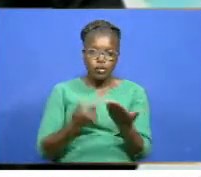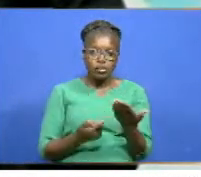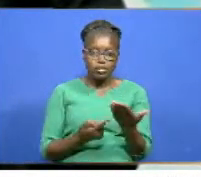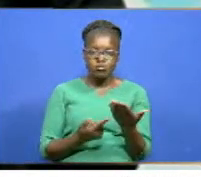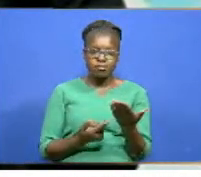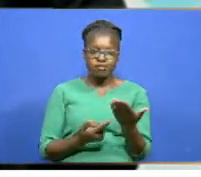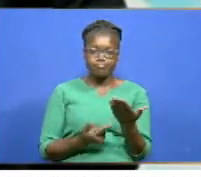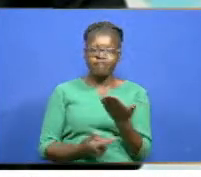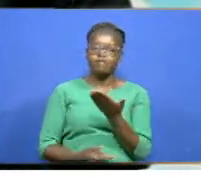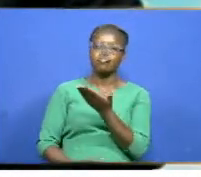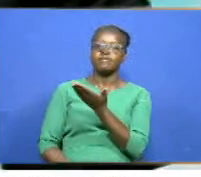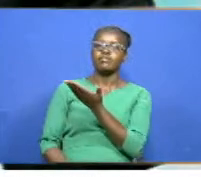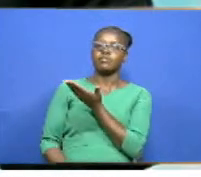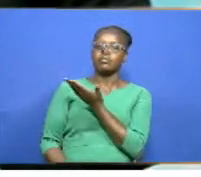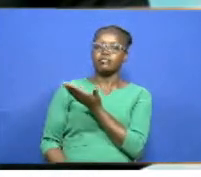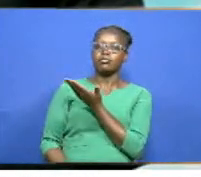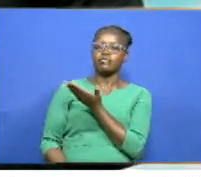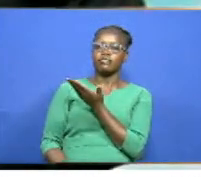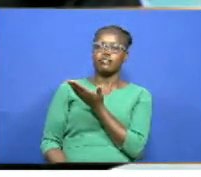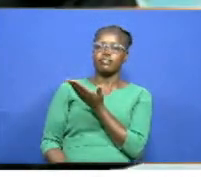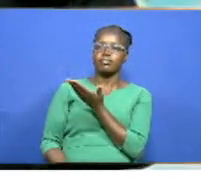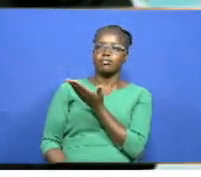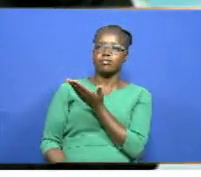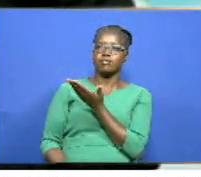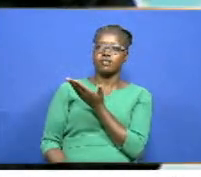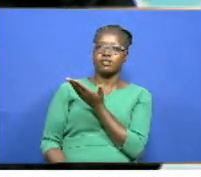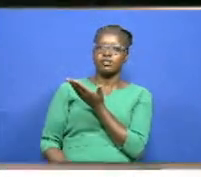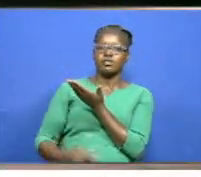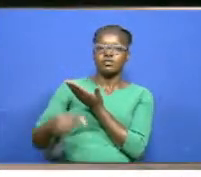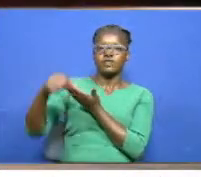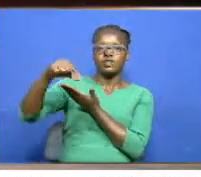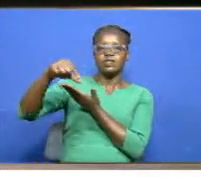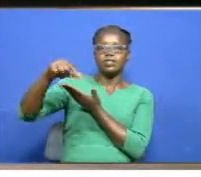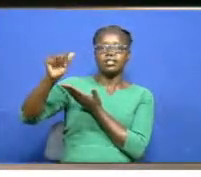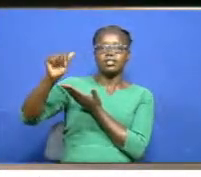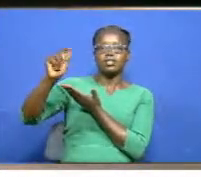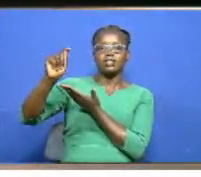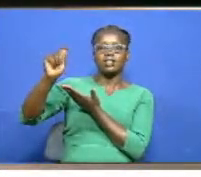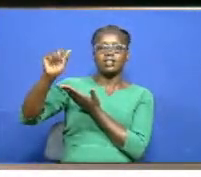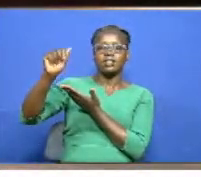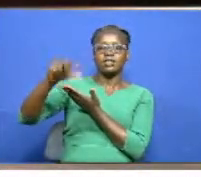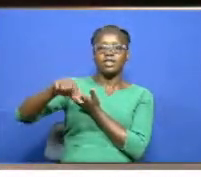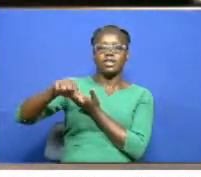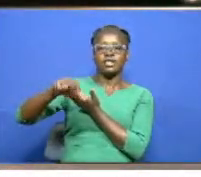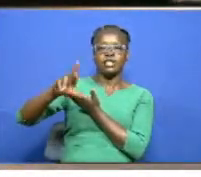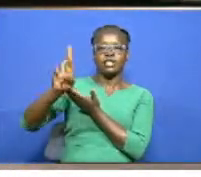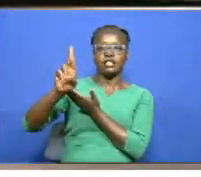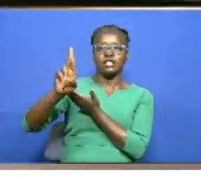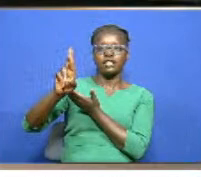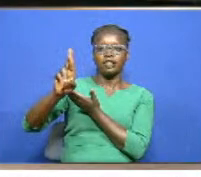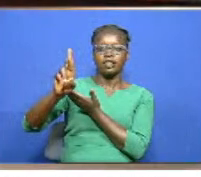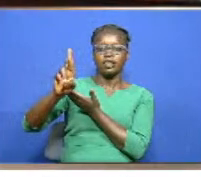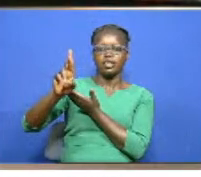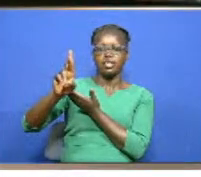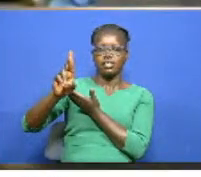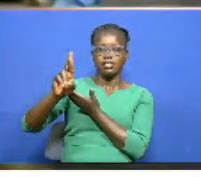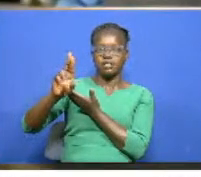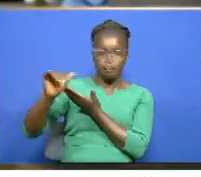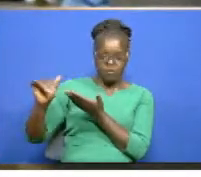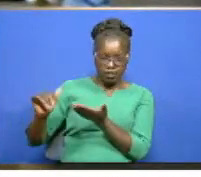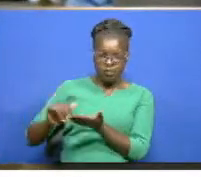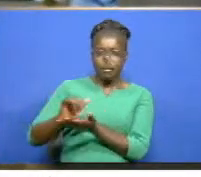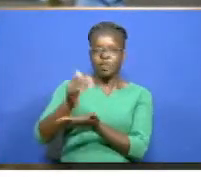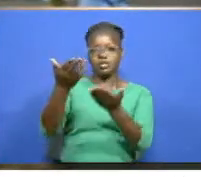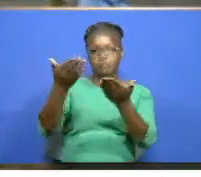see that that is the Qatar plane that actually brought in the first batch of the